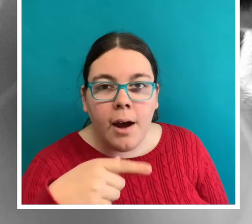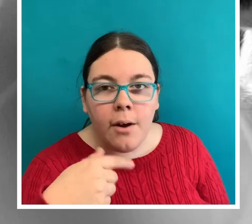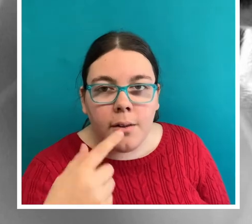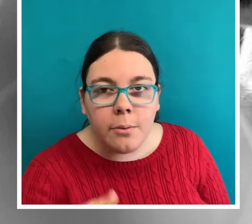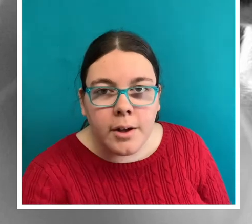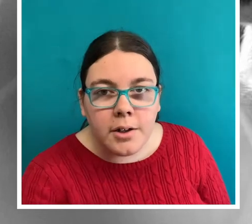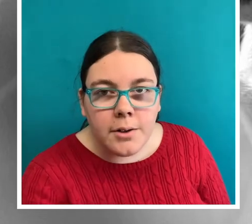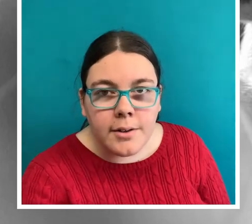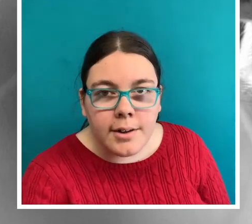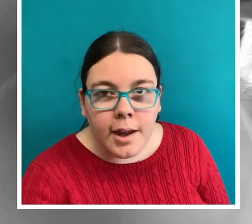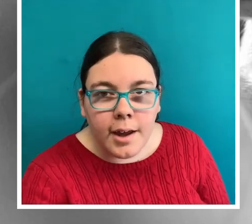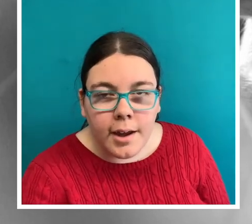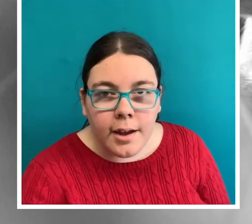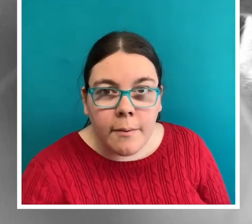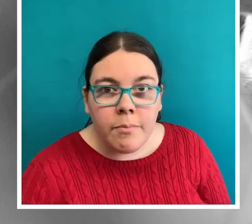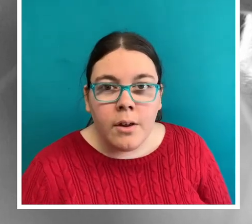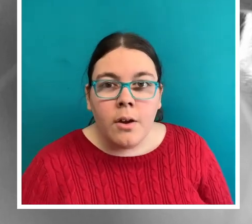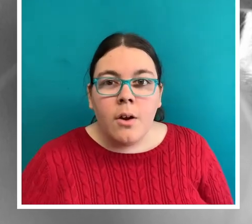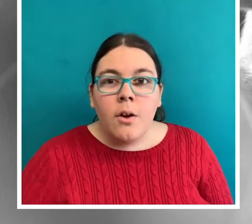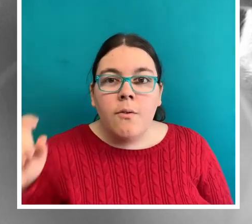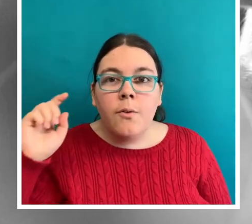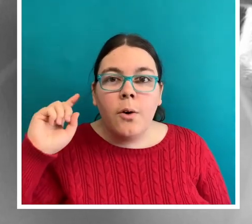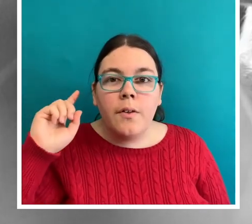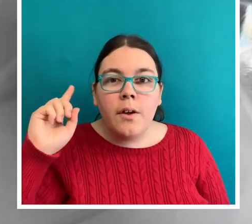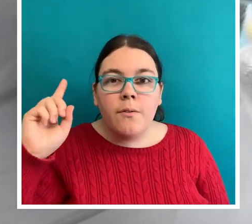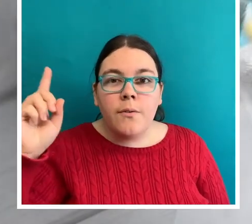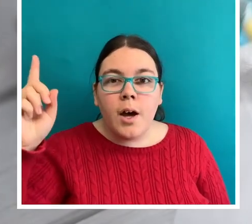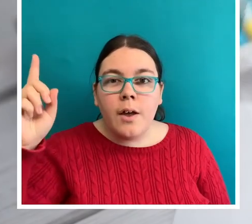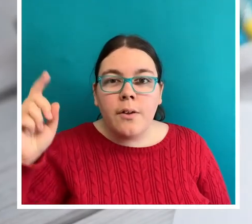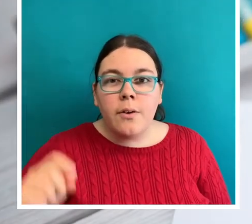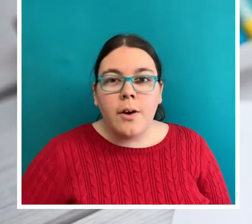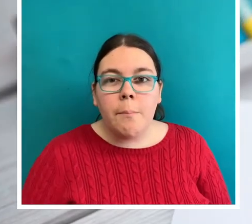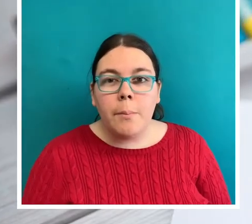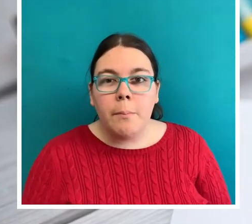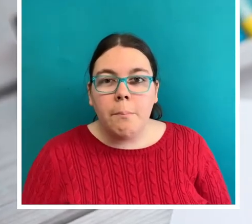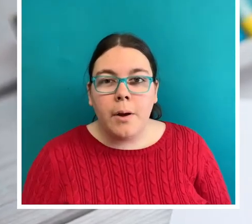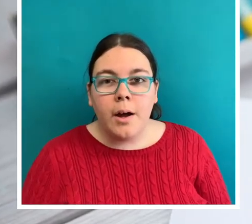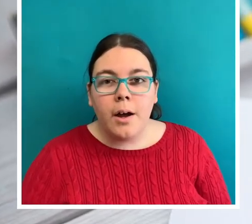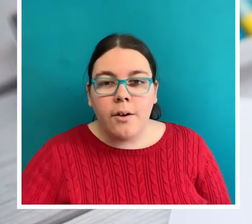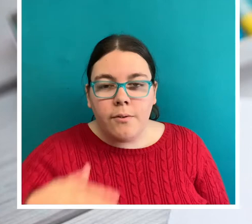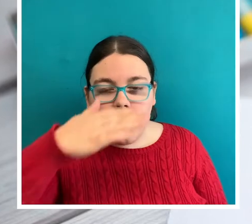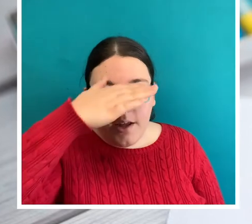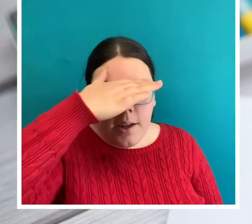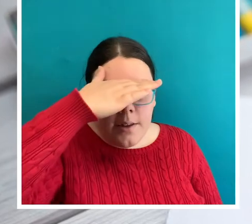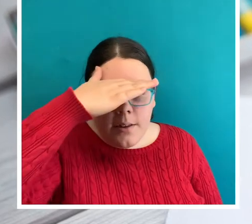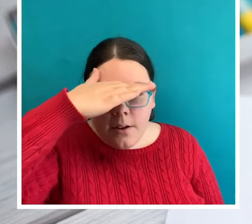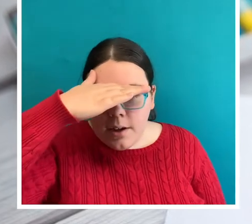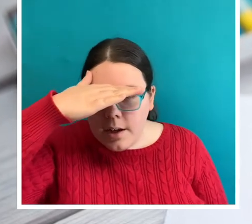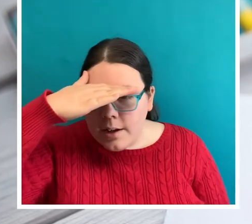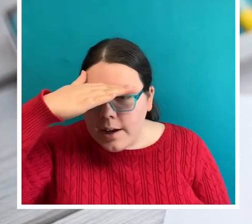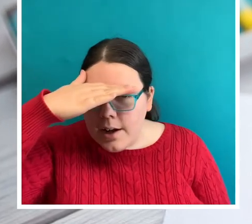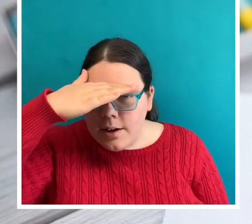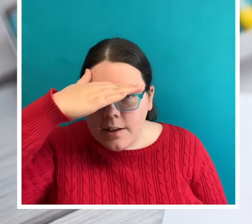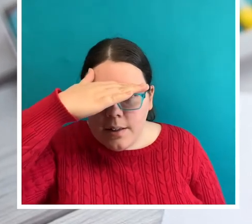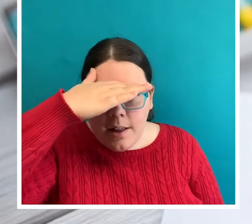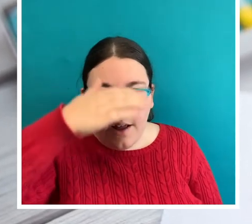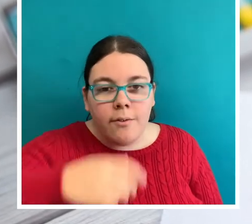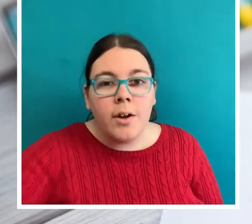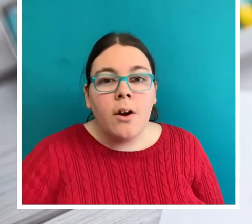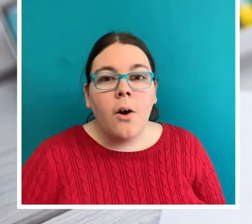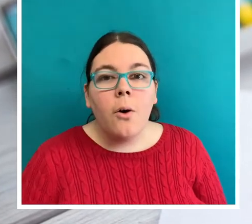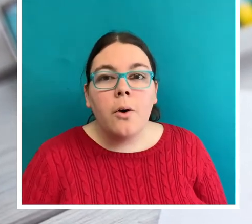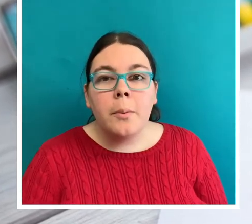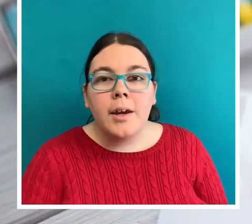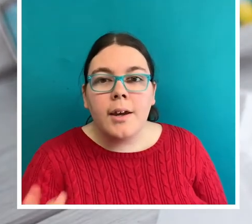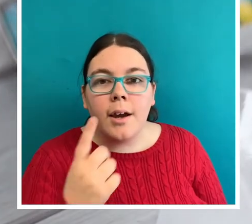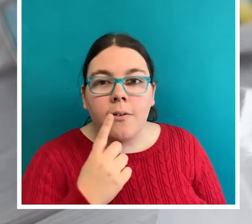mouth what you say for the father up above is looking down in love